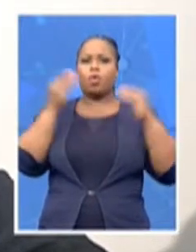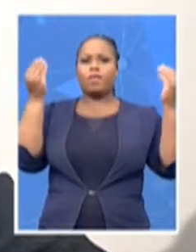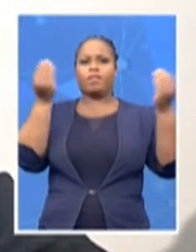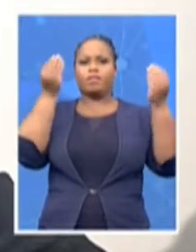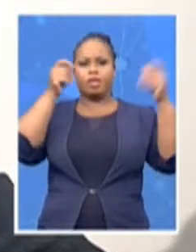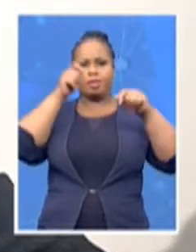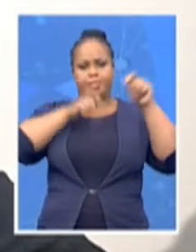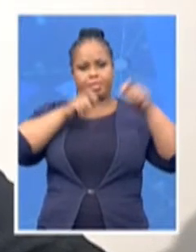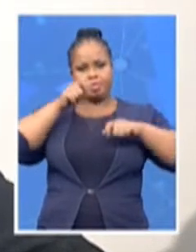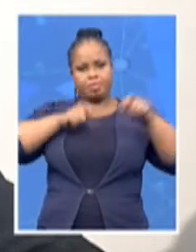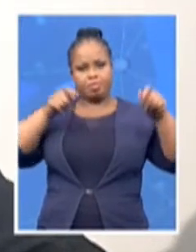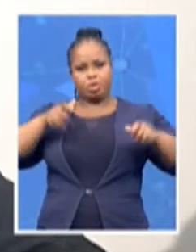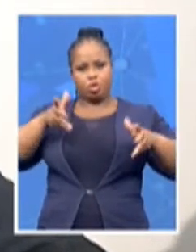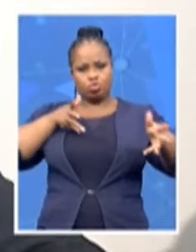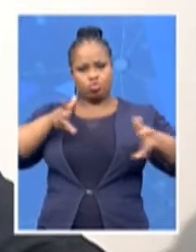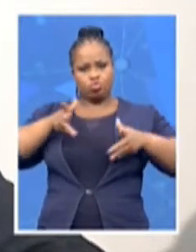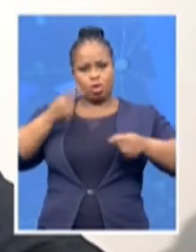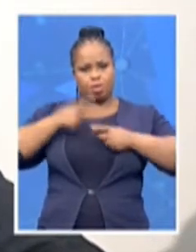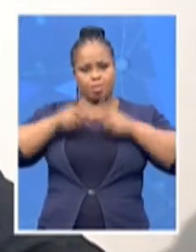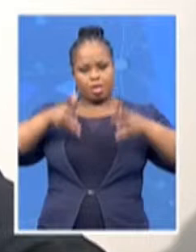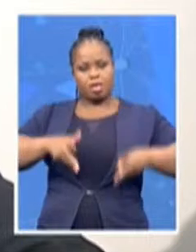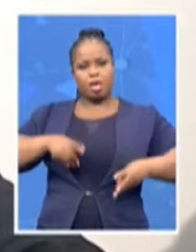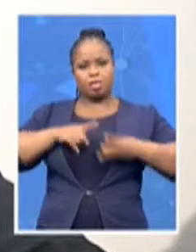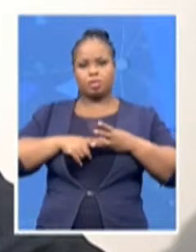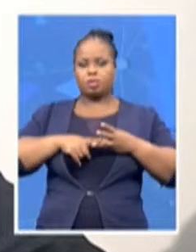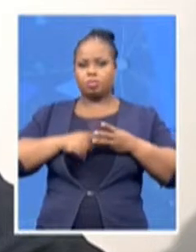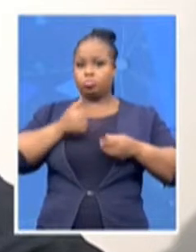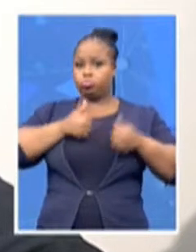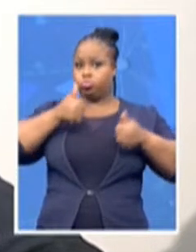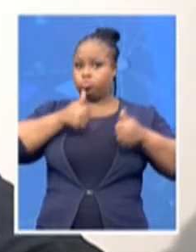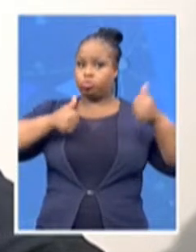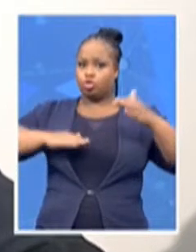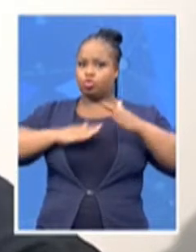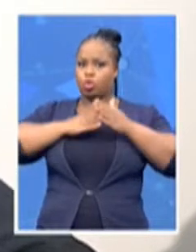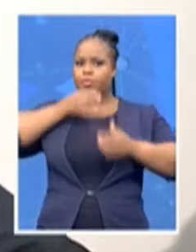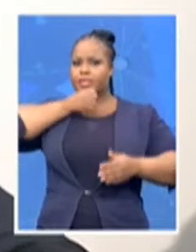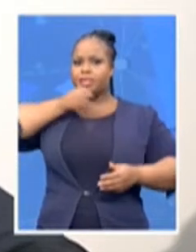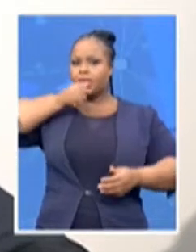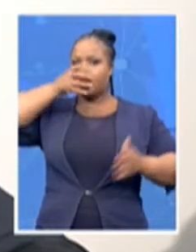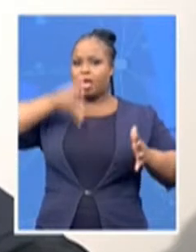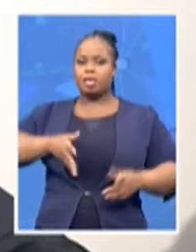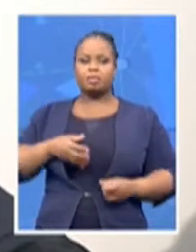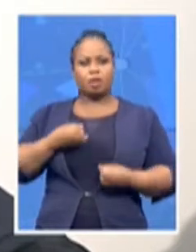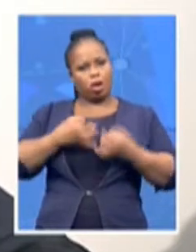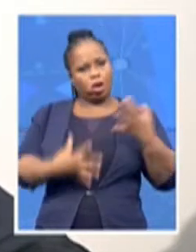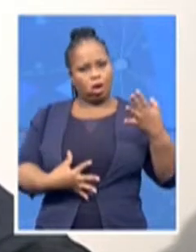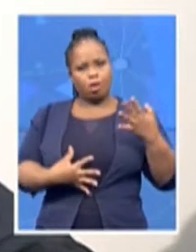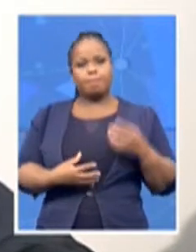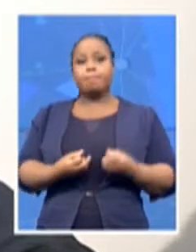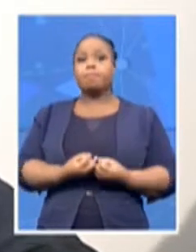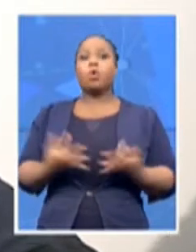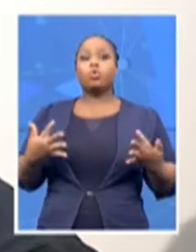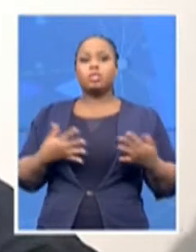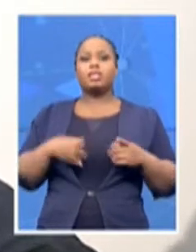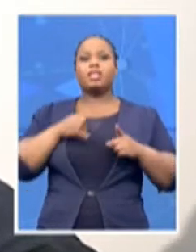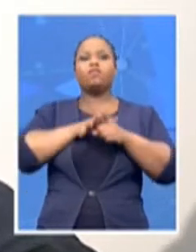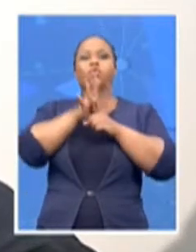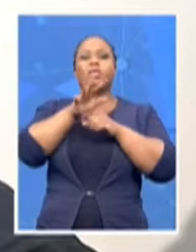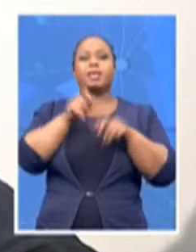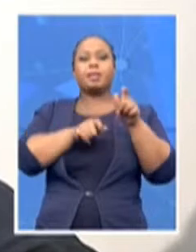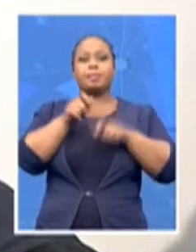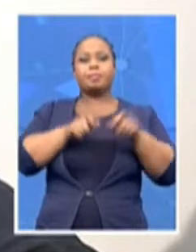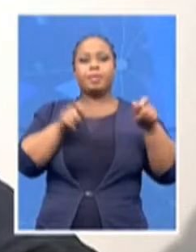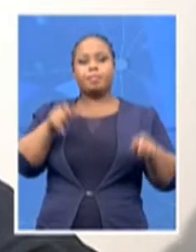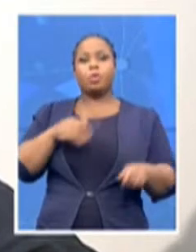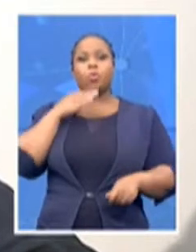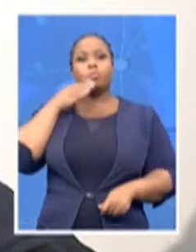and players, musicians, and many other influential people in the society are now coming forward